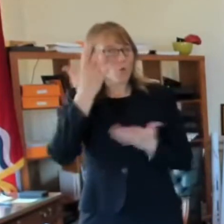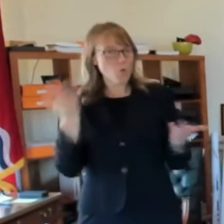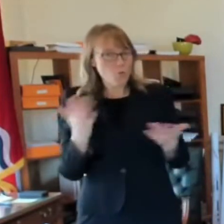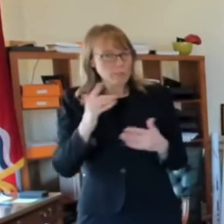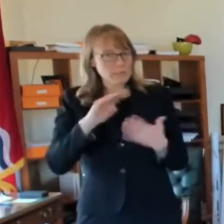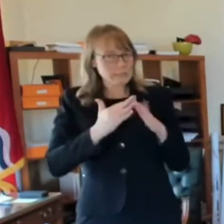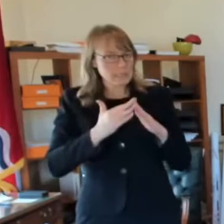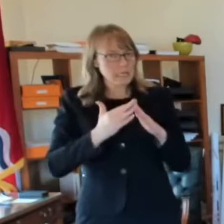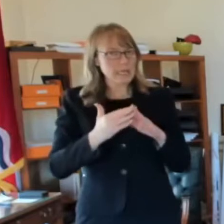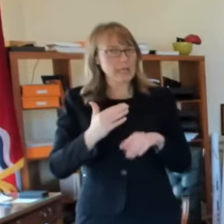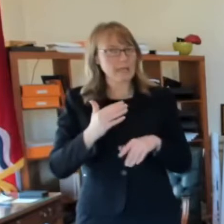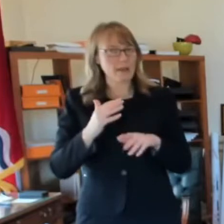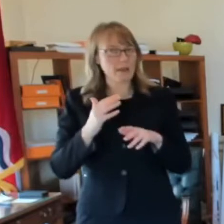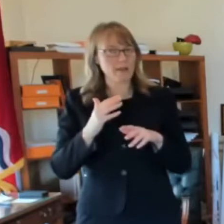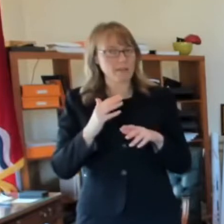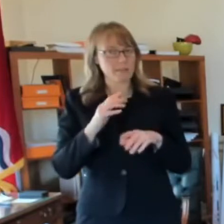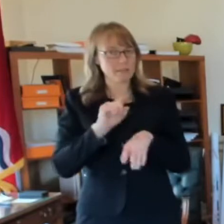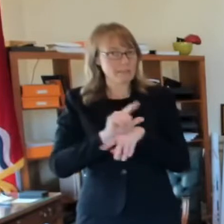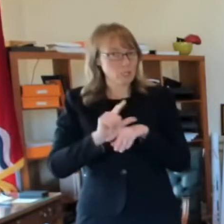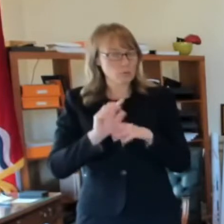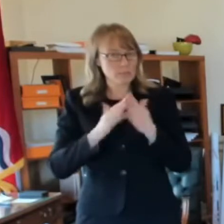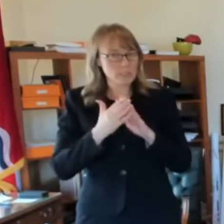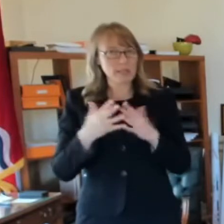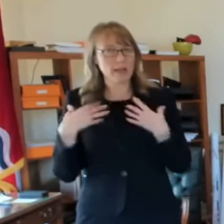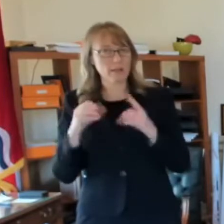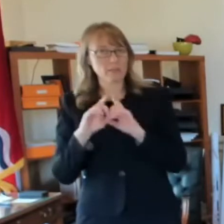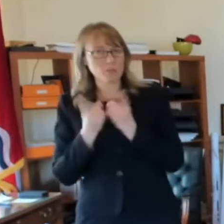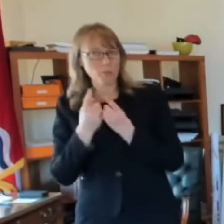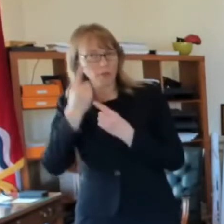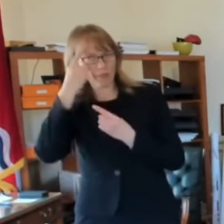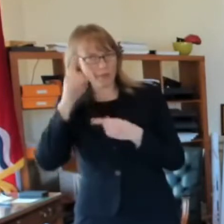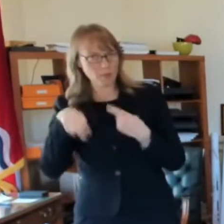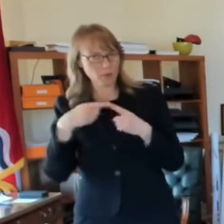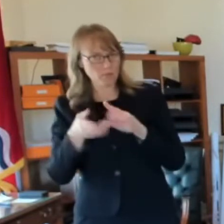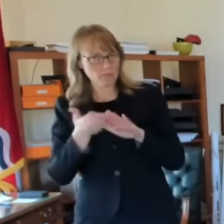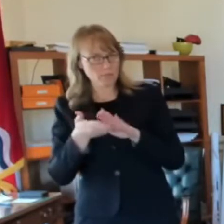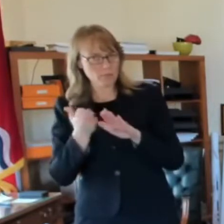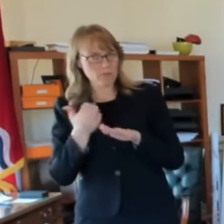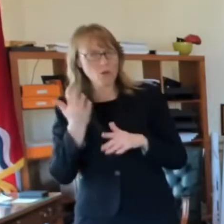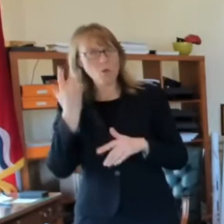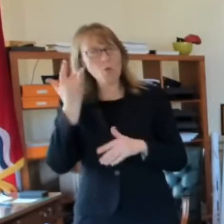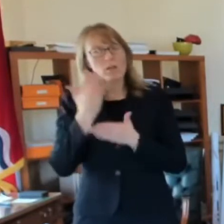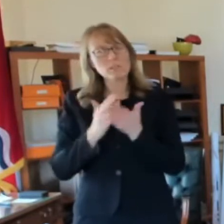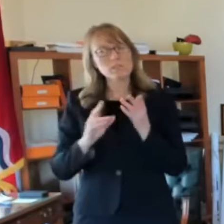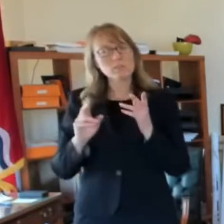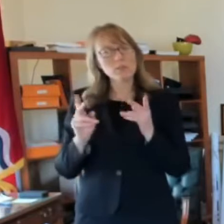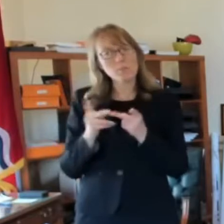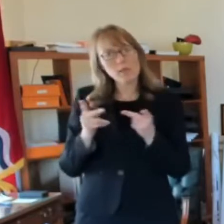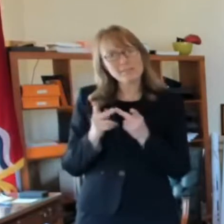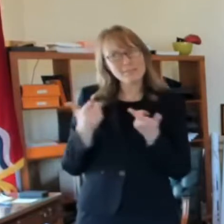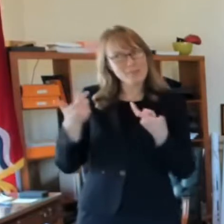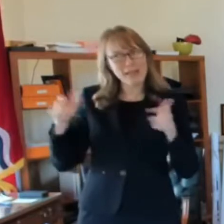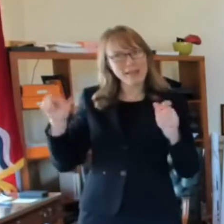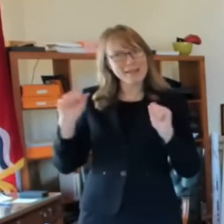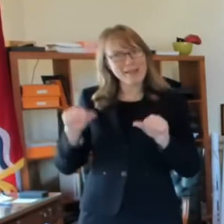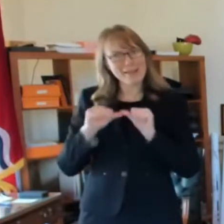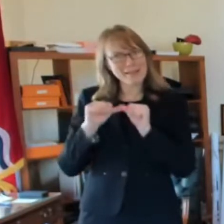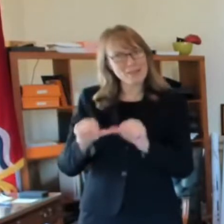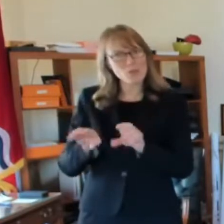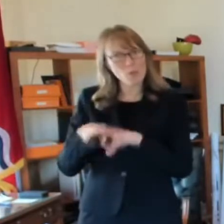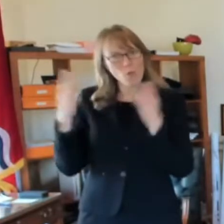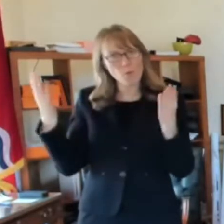behavior also, so that you're not exposing yourself. Chanel wrote in with a question, Mayor, about order number 15, and what was the